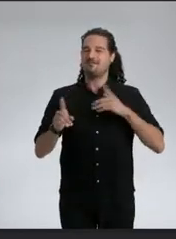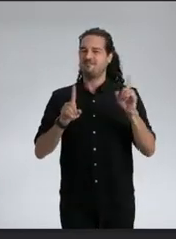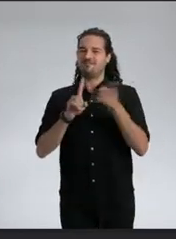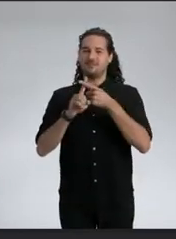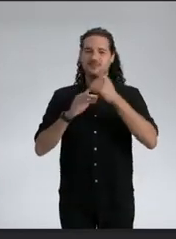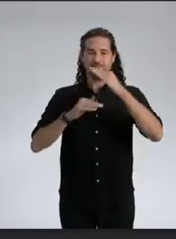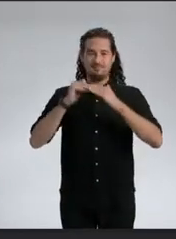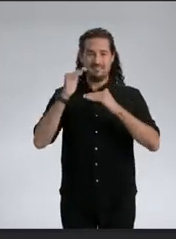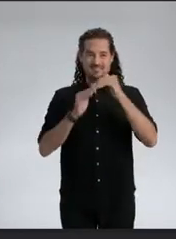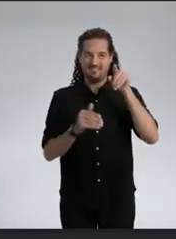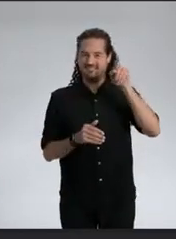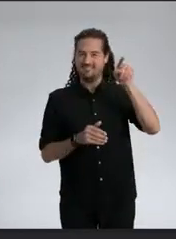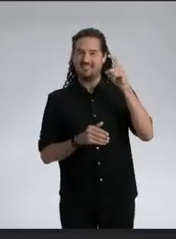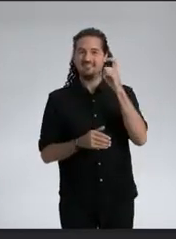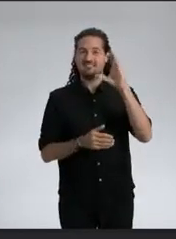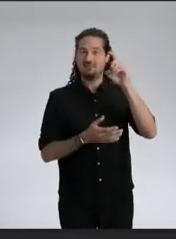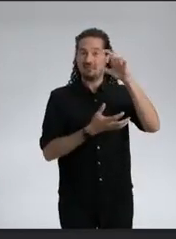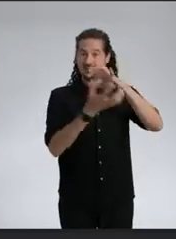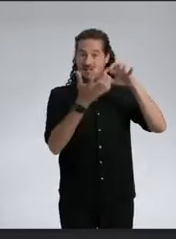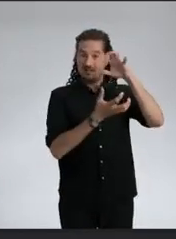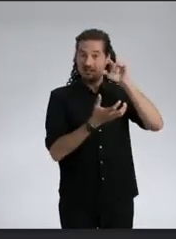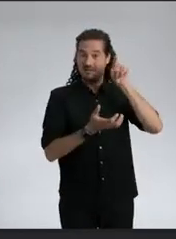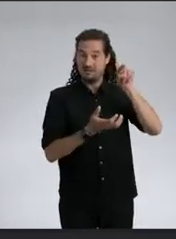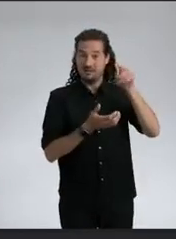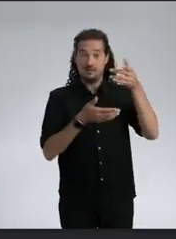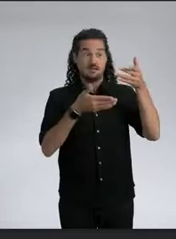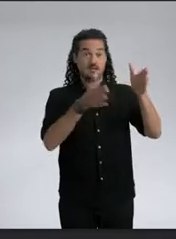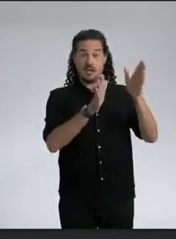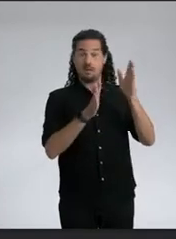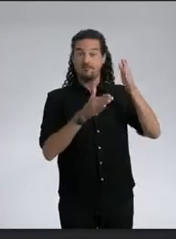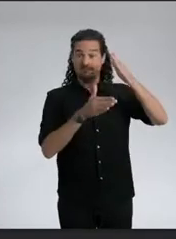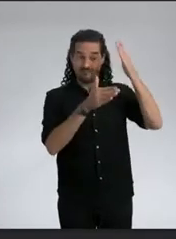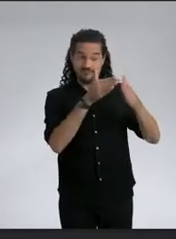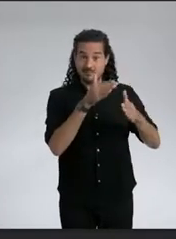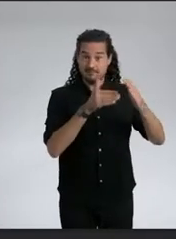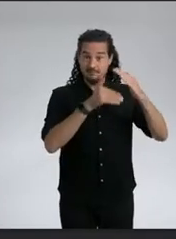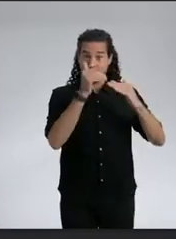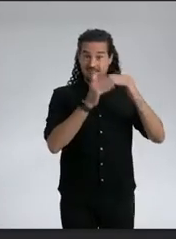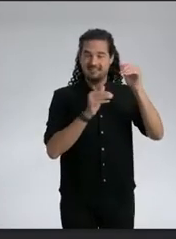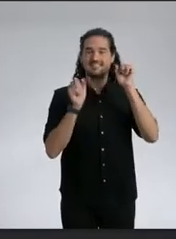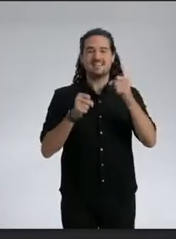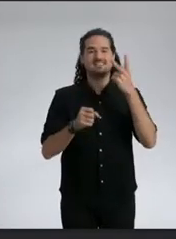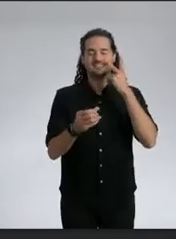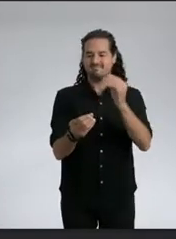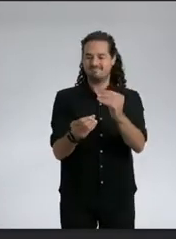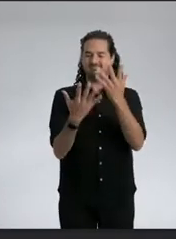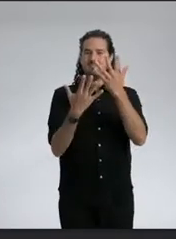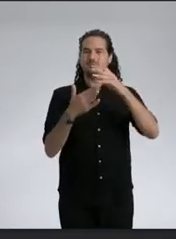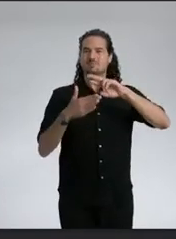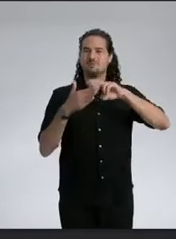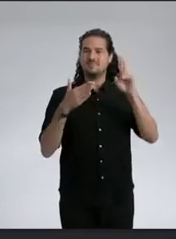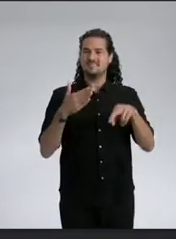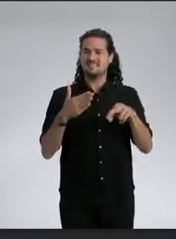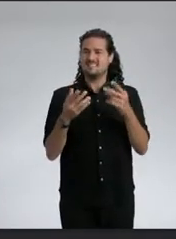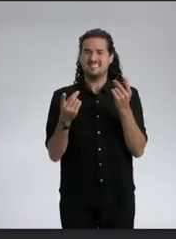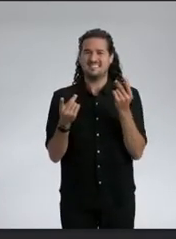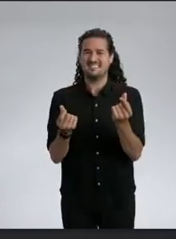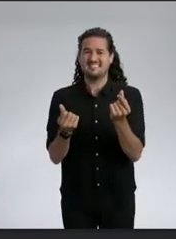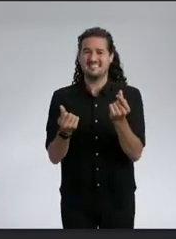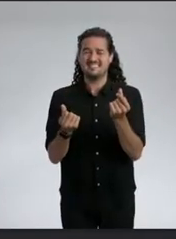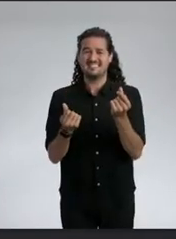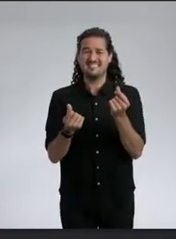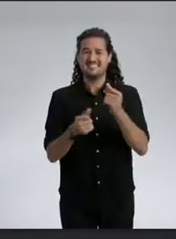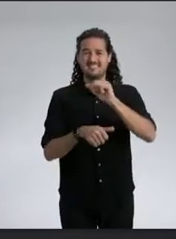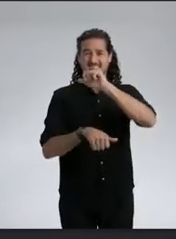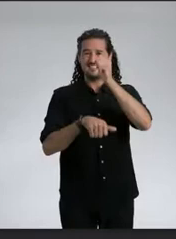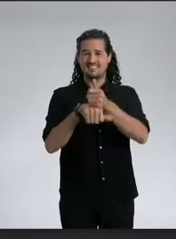When the build is finished, I'll be able to view the results in the Report Navigator. And just like that, I set up continuous integration and